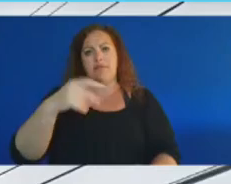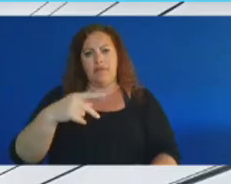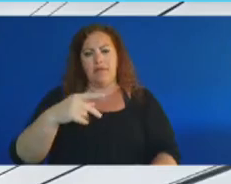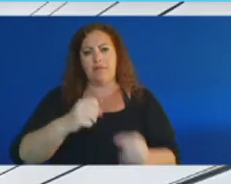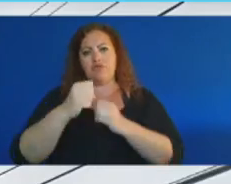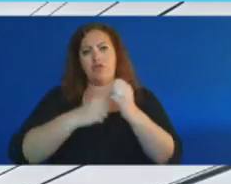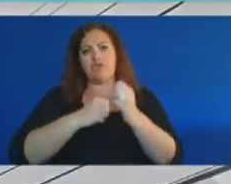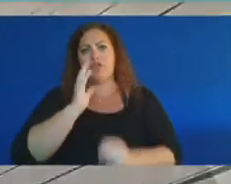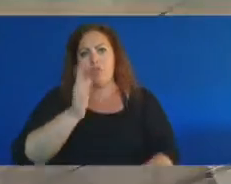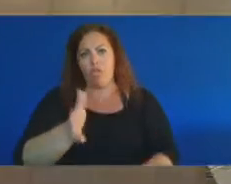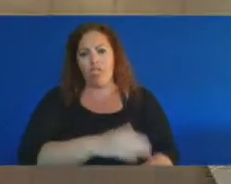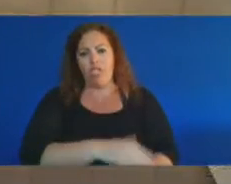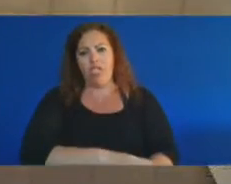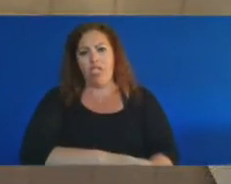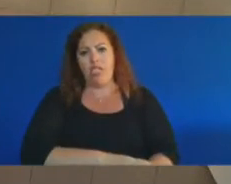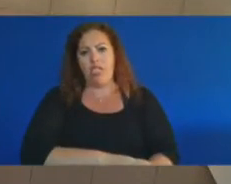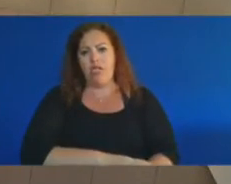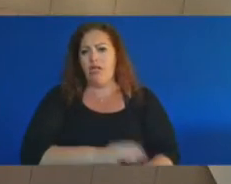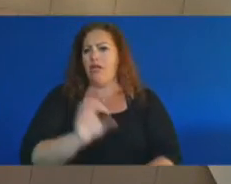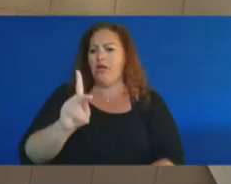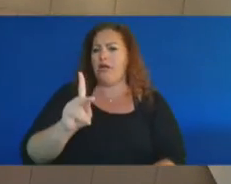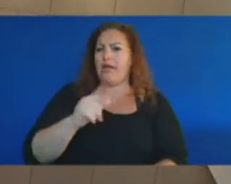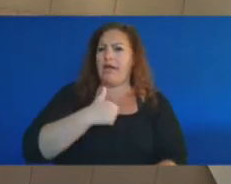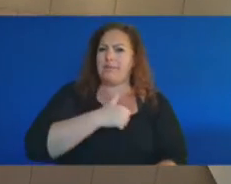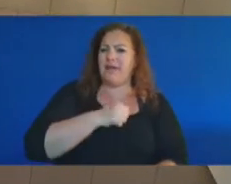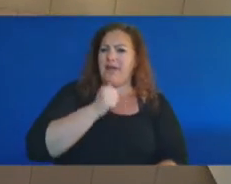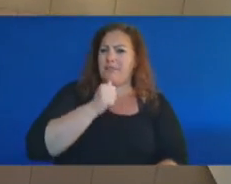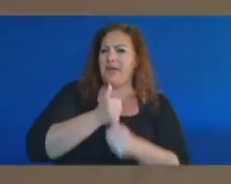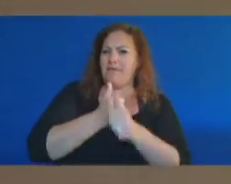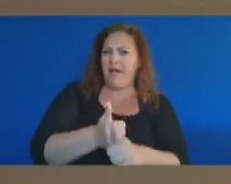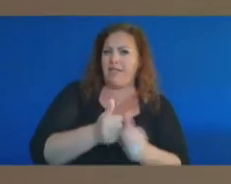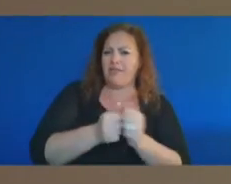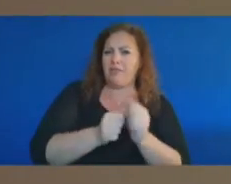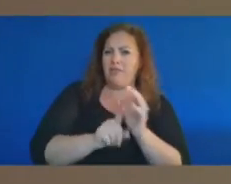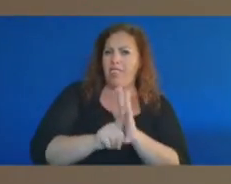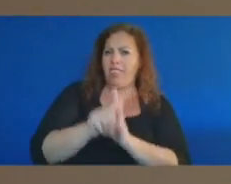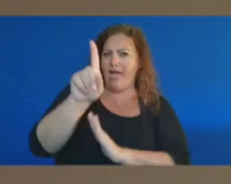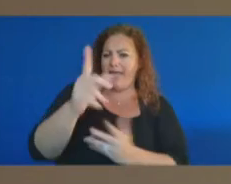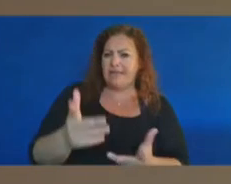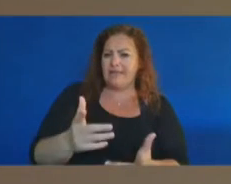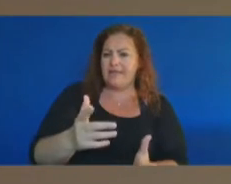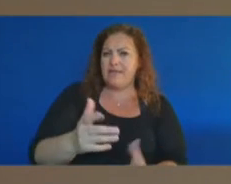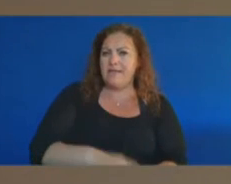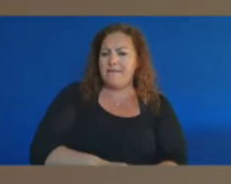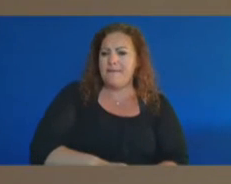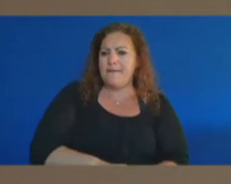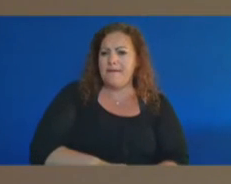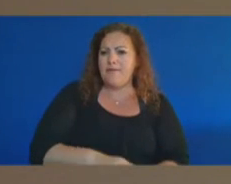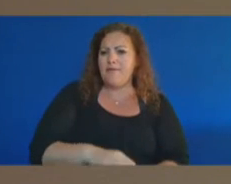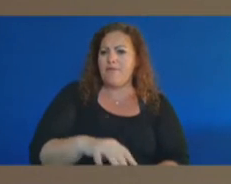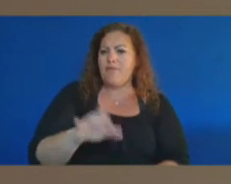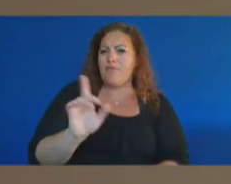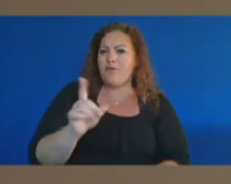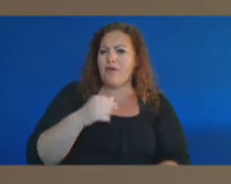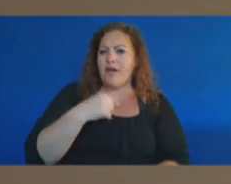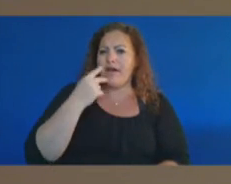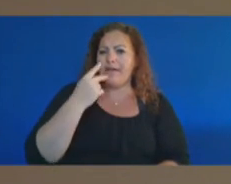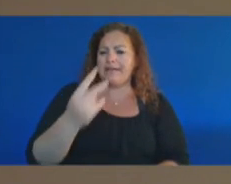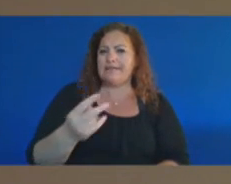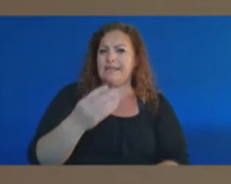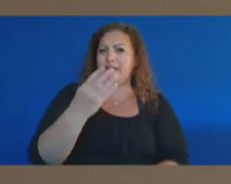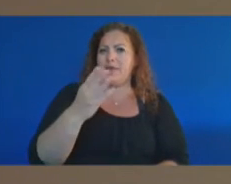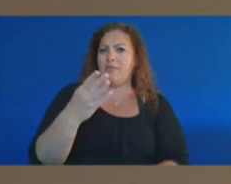okay so I'm I'm sorry I'm not following you here with the height here so where you where are I see blue arrow